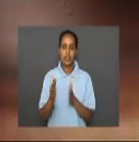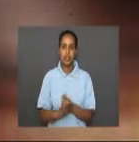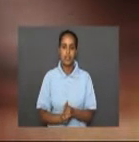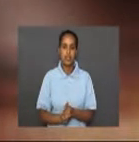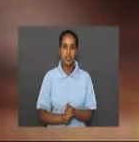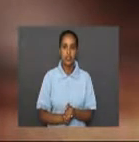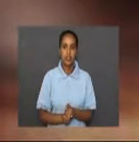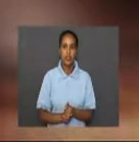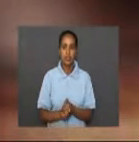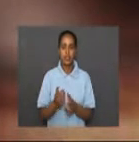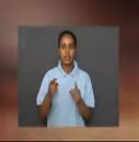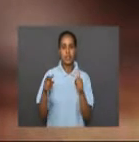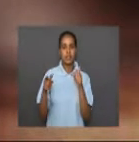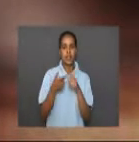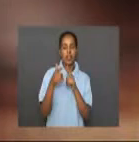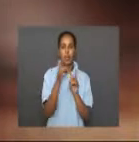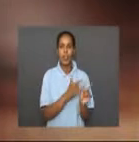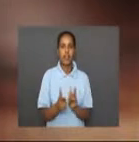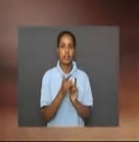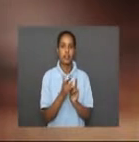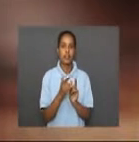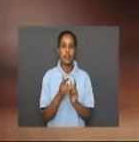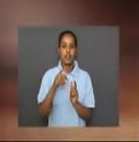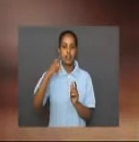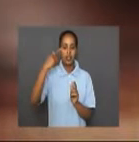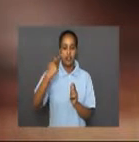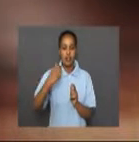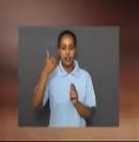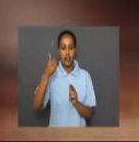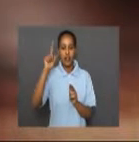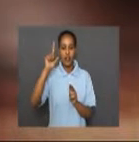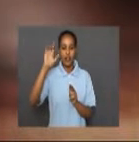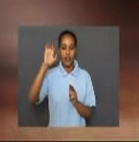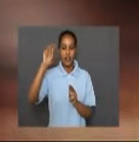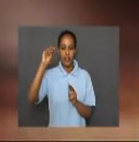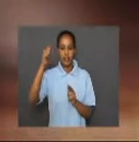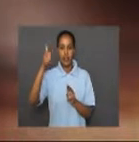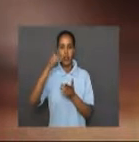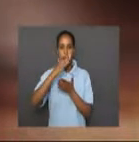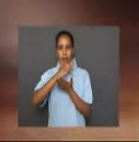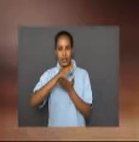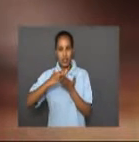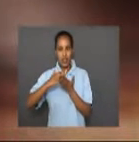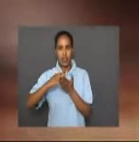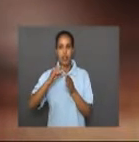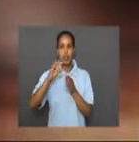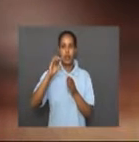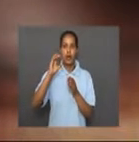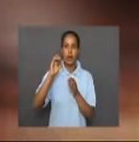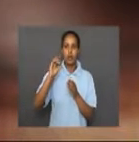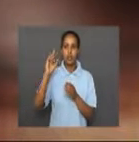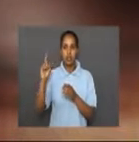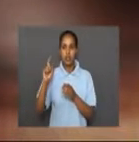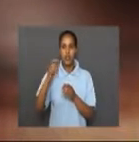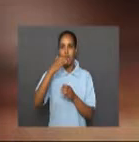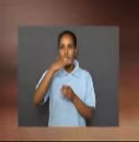solder, and type metal. Type metal is a combination of tin, antimony,